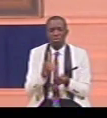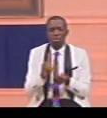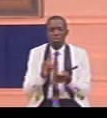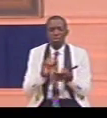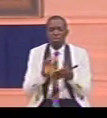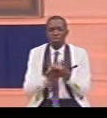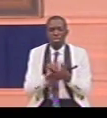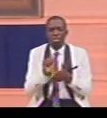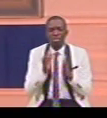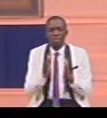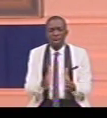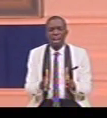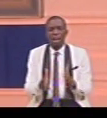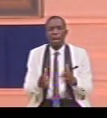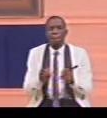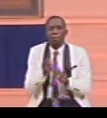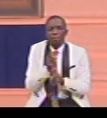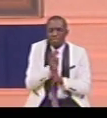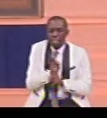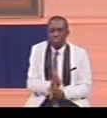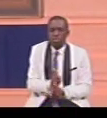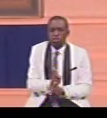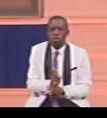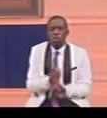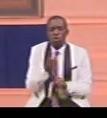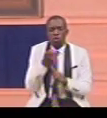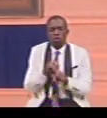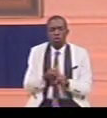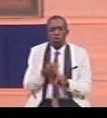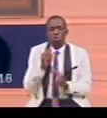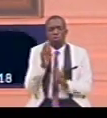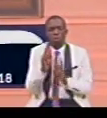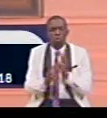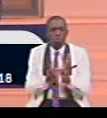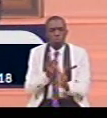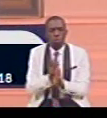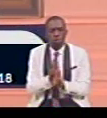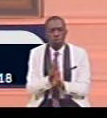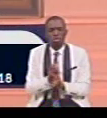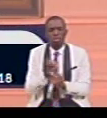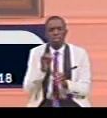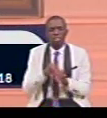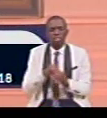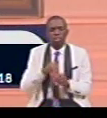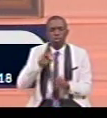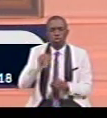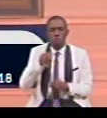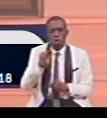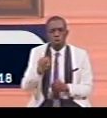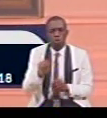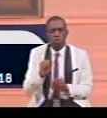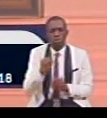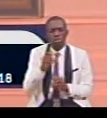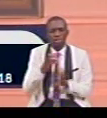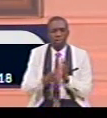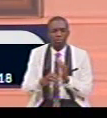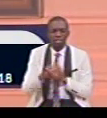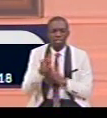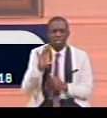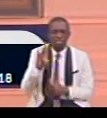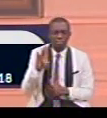transformed Believers preservation from the world we're looking at John chapter 17